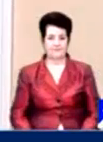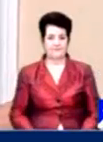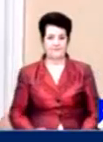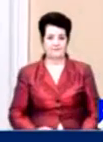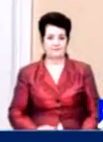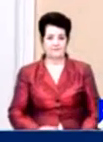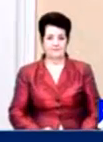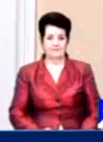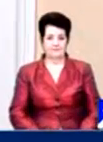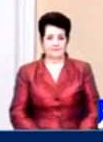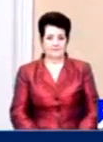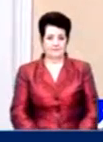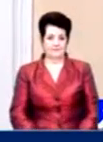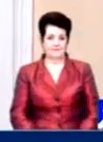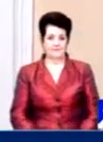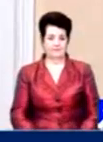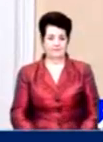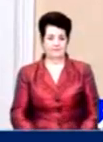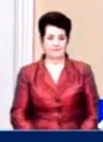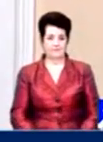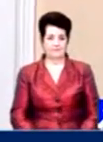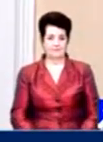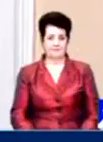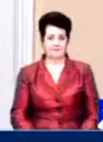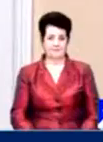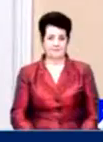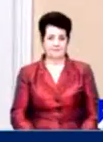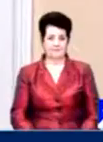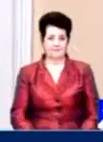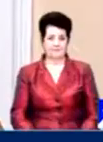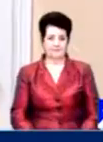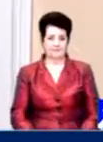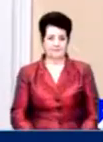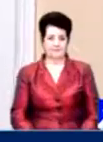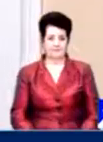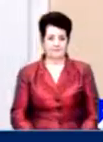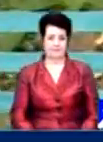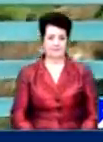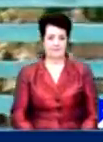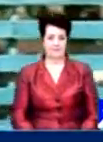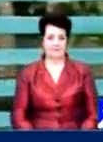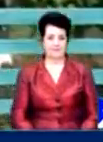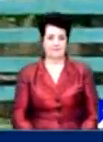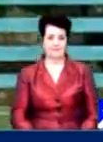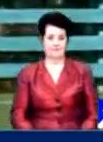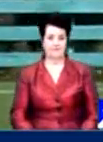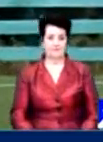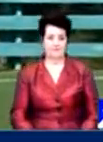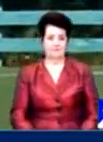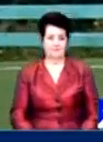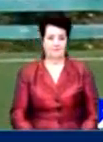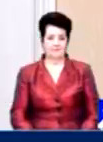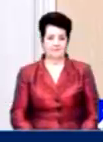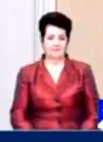I just love being in Moldova. The friendly people, the wonderful food, the welcome we get